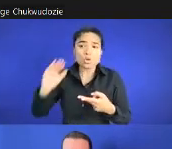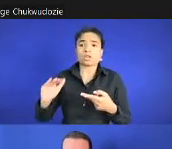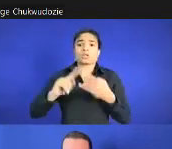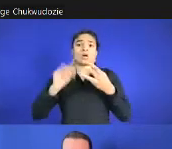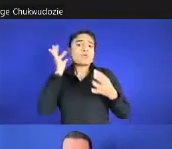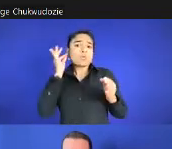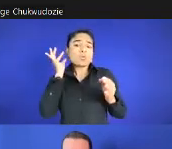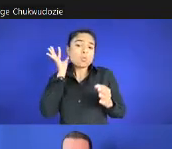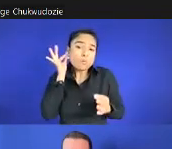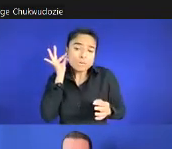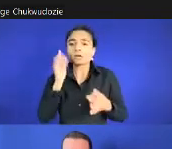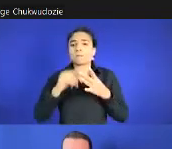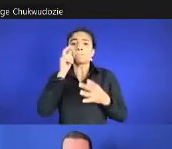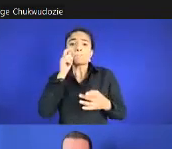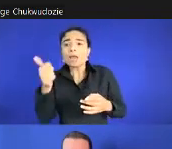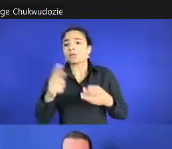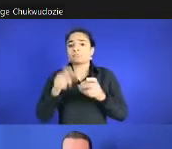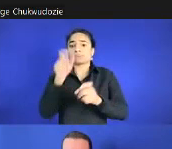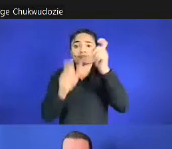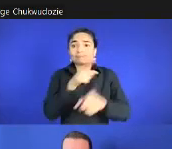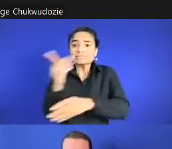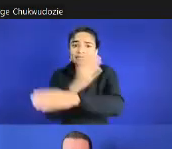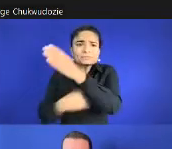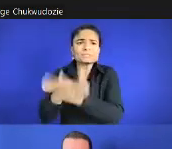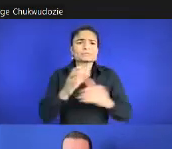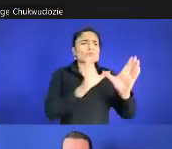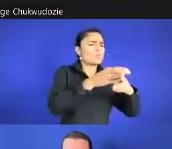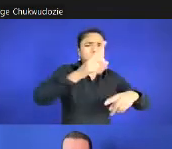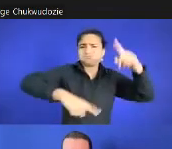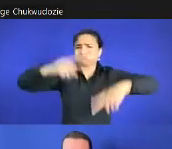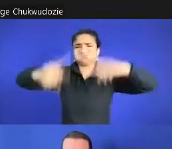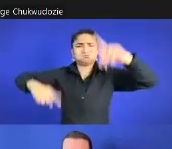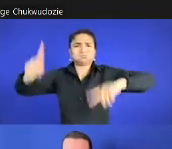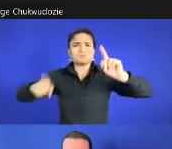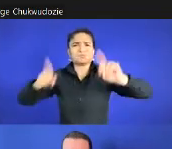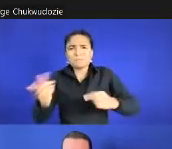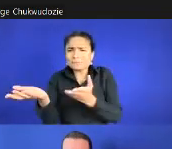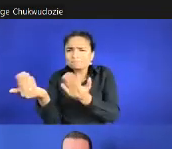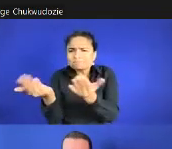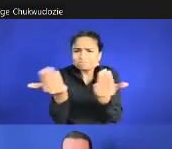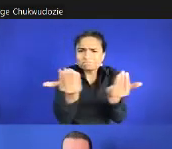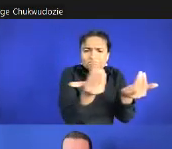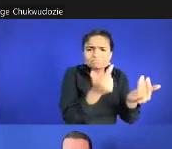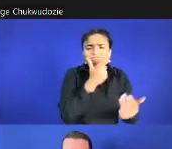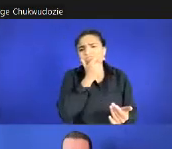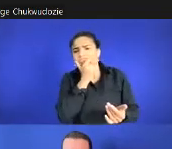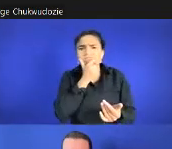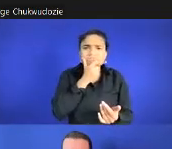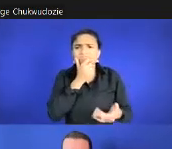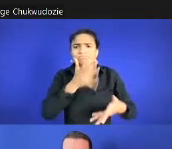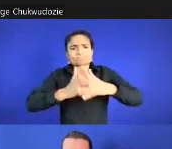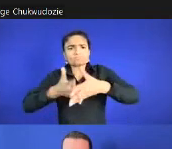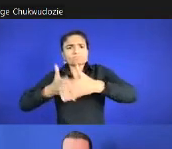mechanisms to set up and where these mechanisms should be, where it's safe for them.